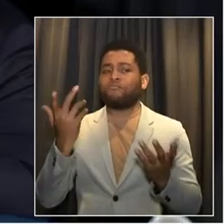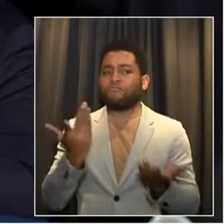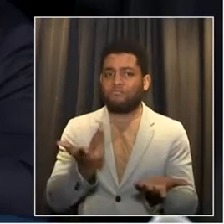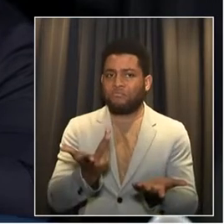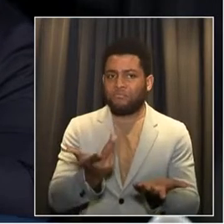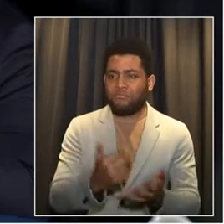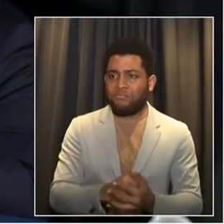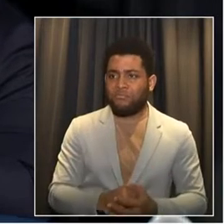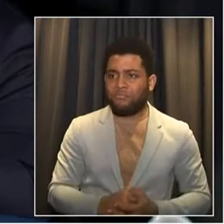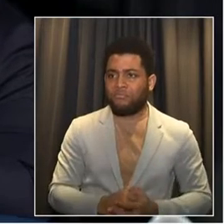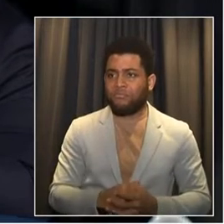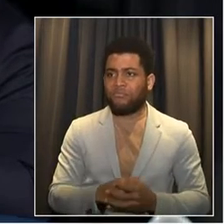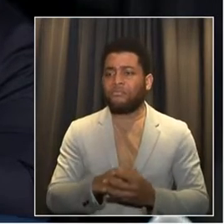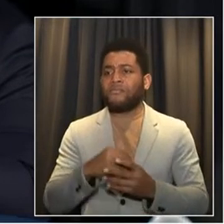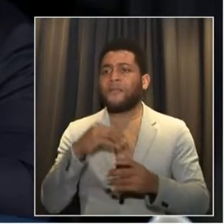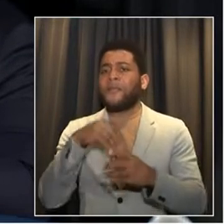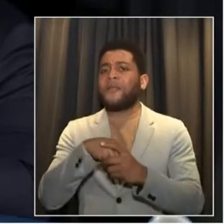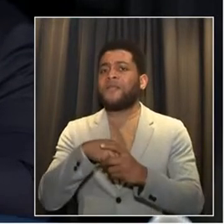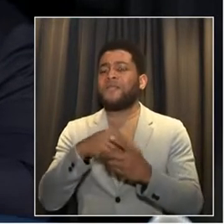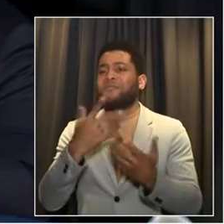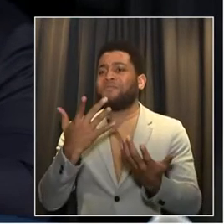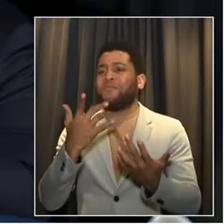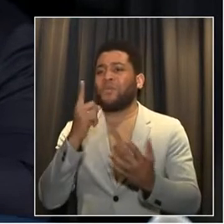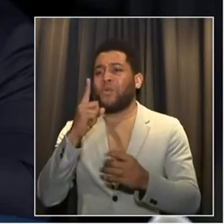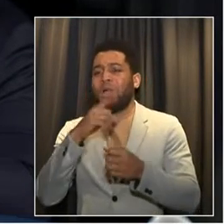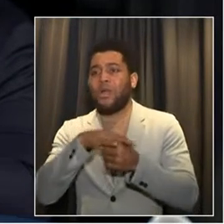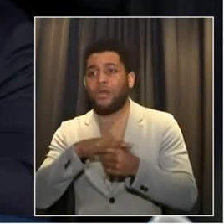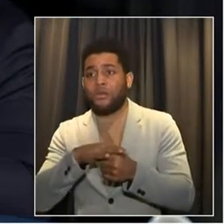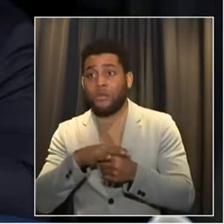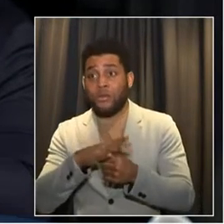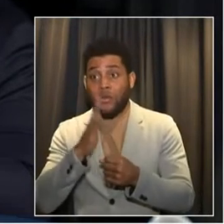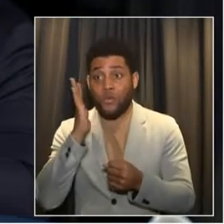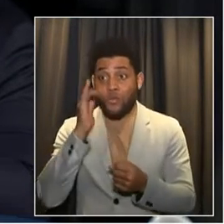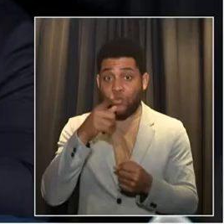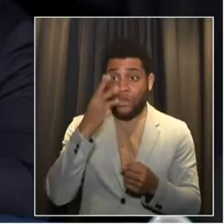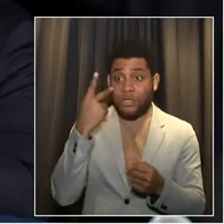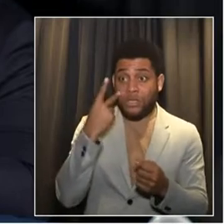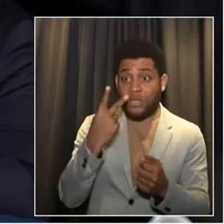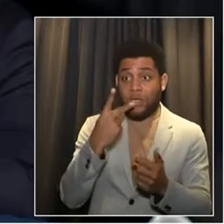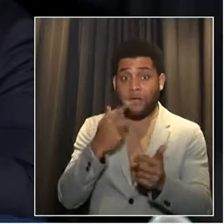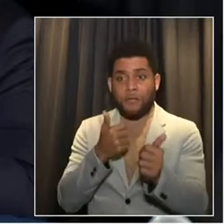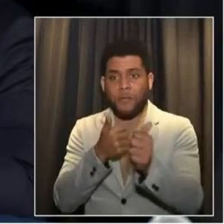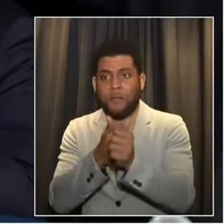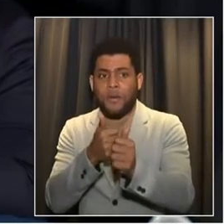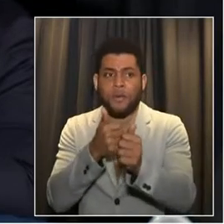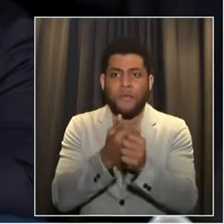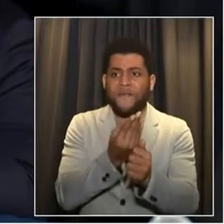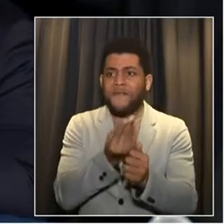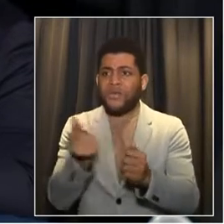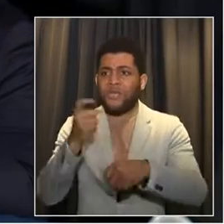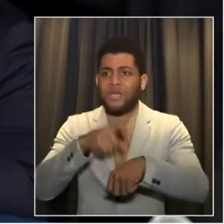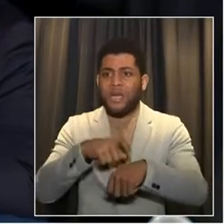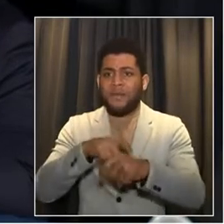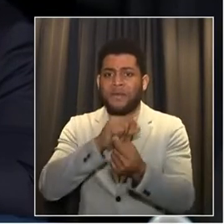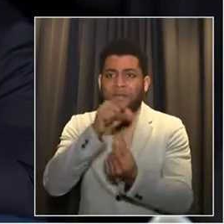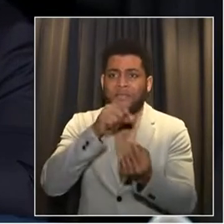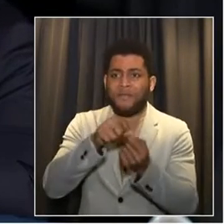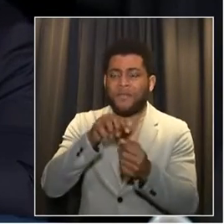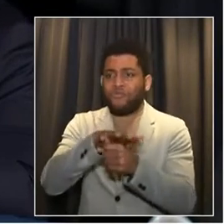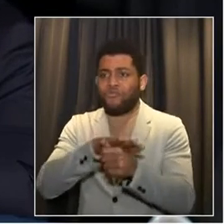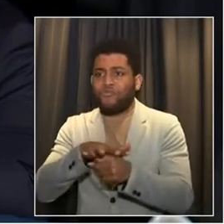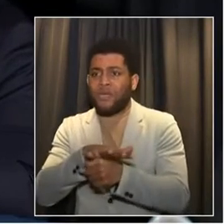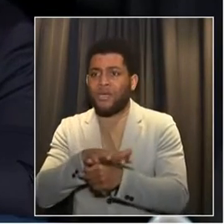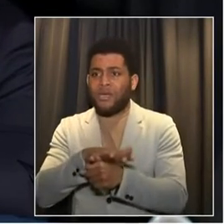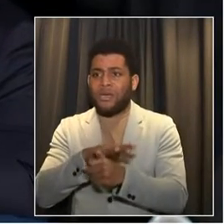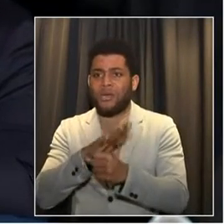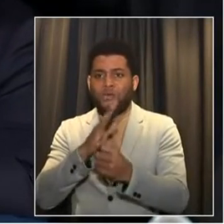neighborhood? Is this something that we might see back-to-back several times in a given neighborhood to disrupt what we're seeing?